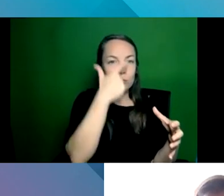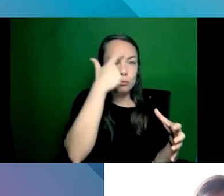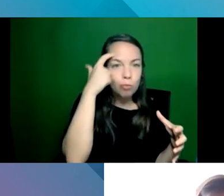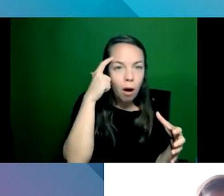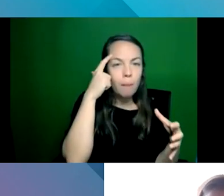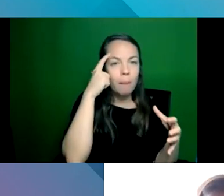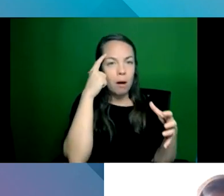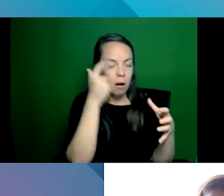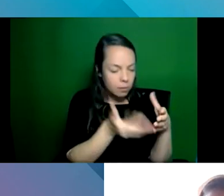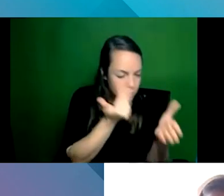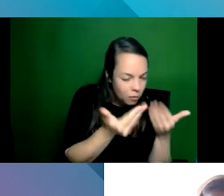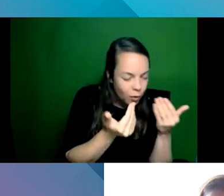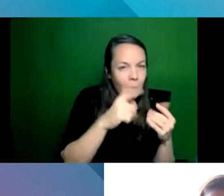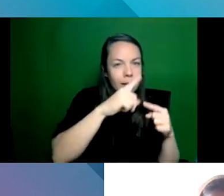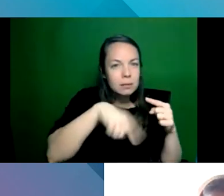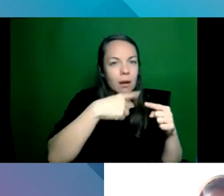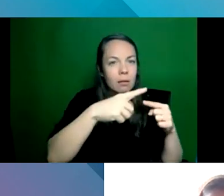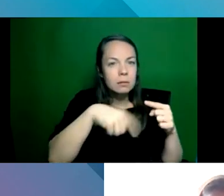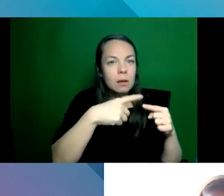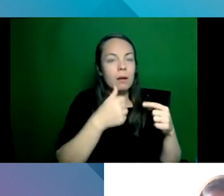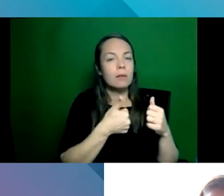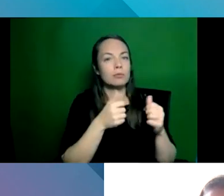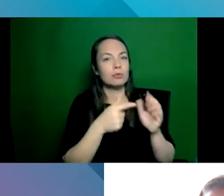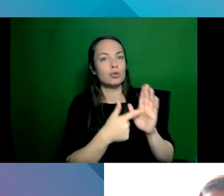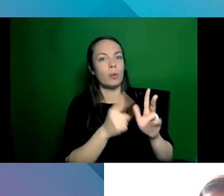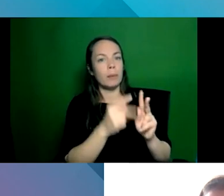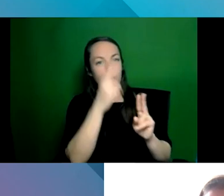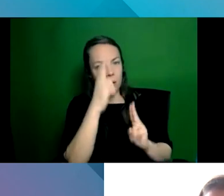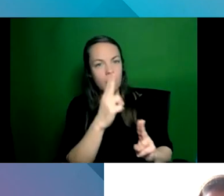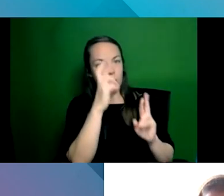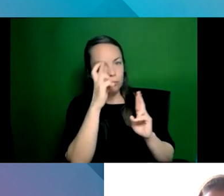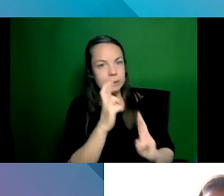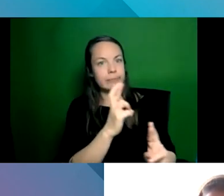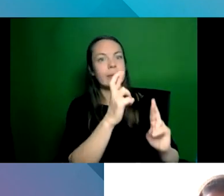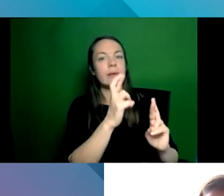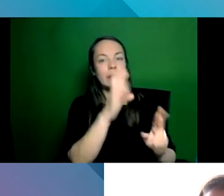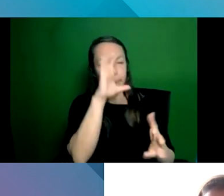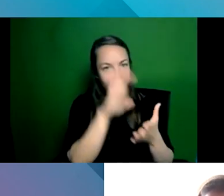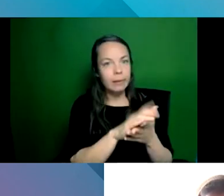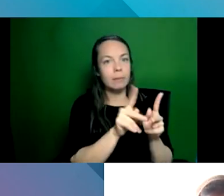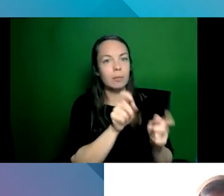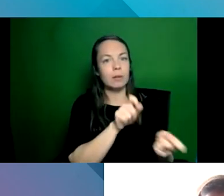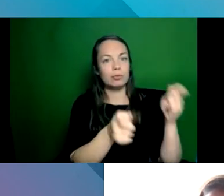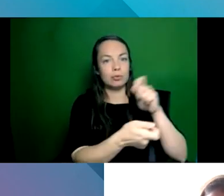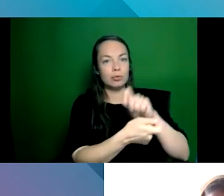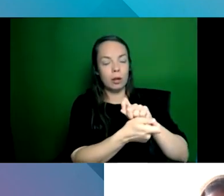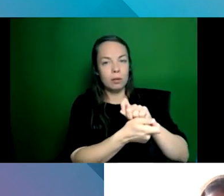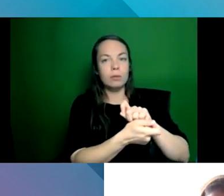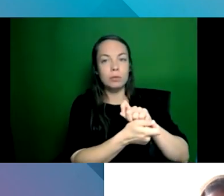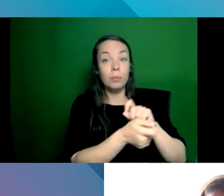those cycles and treating people with dignity and respect throughout that process and believing that people can change. I also think that there's